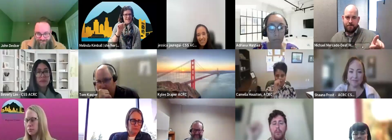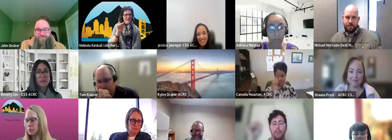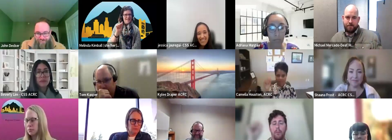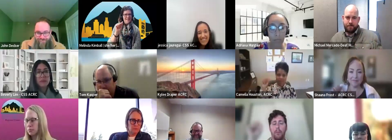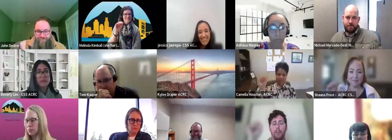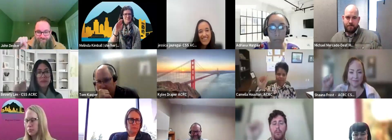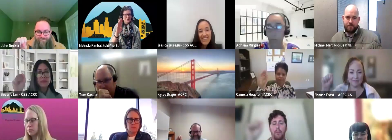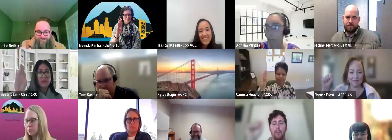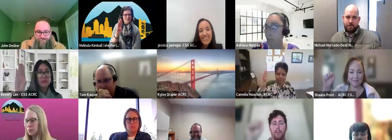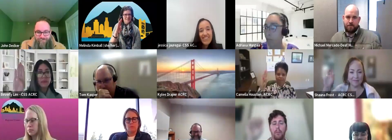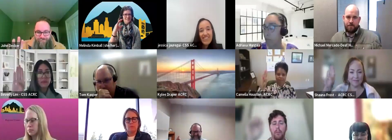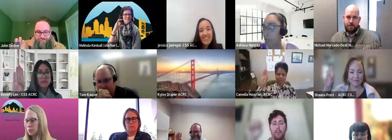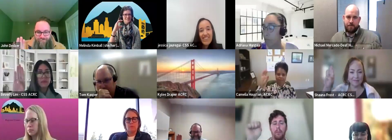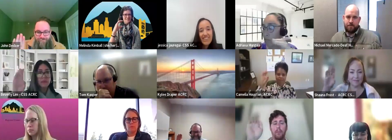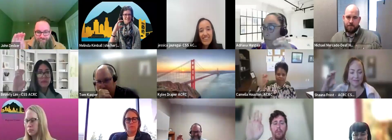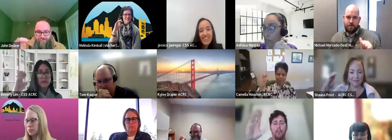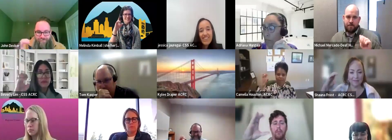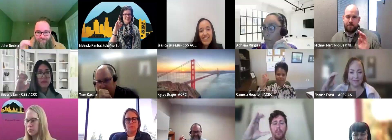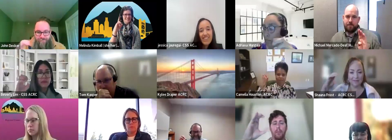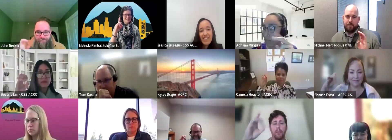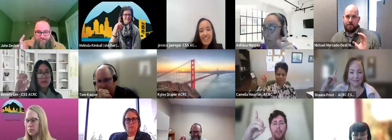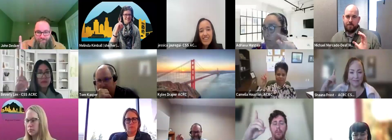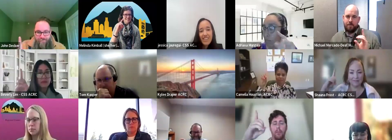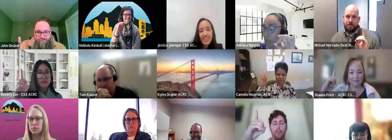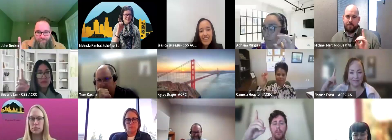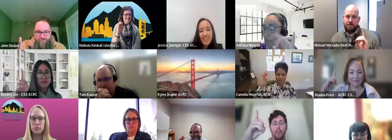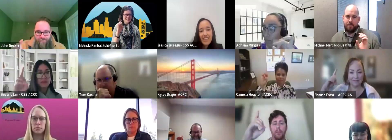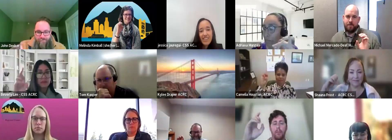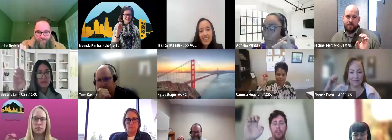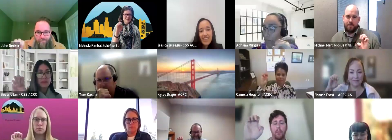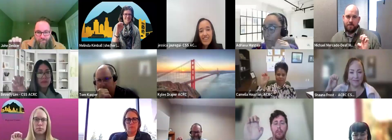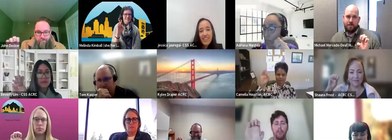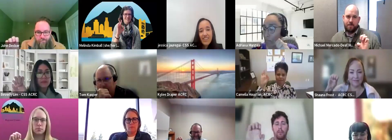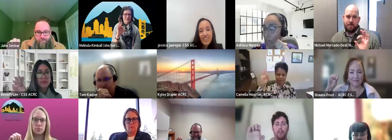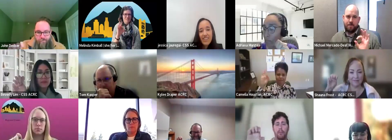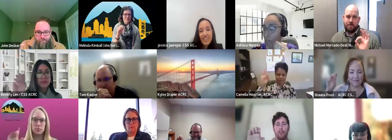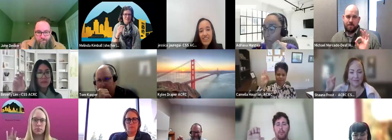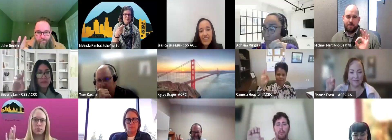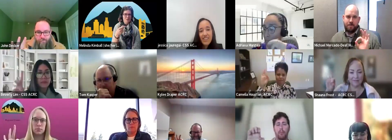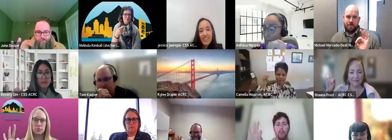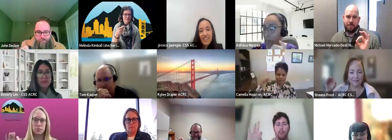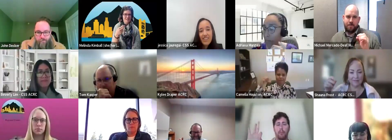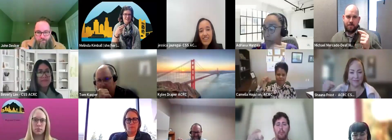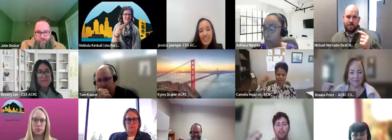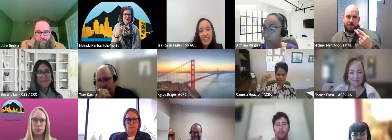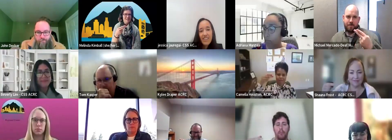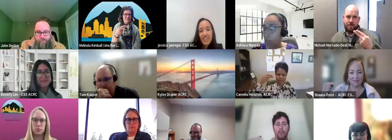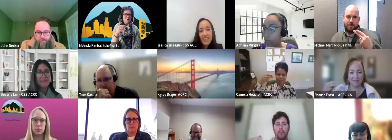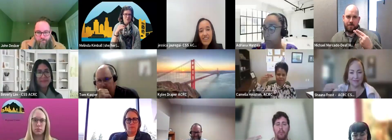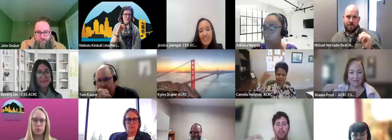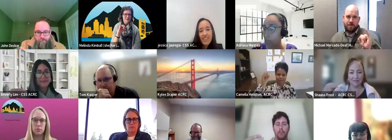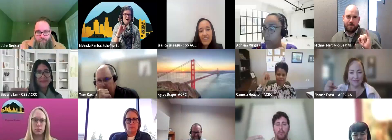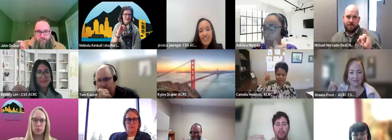It's A, B, C, D, E, F, G,